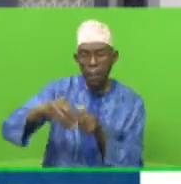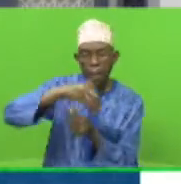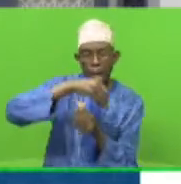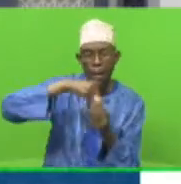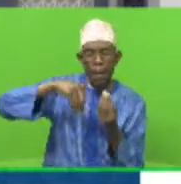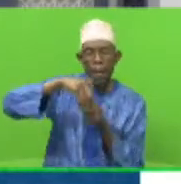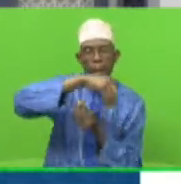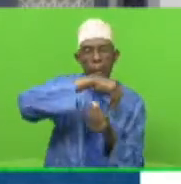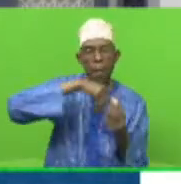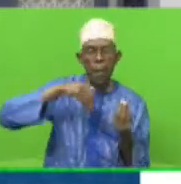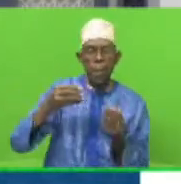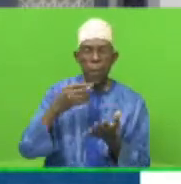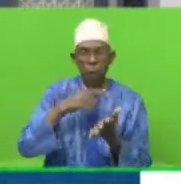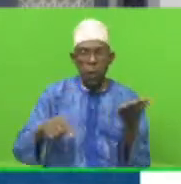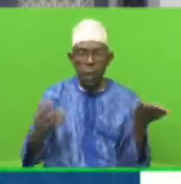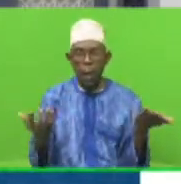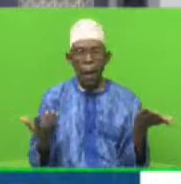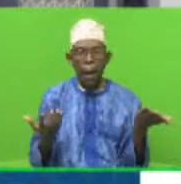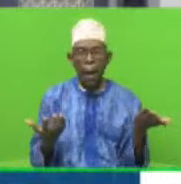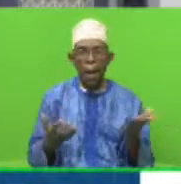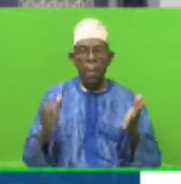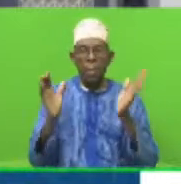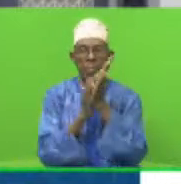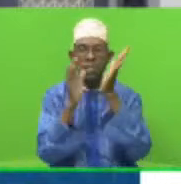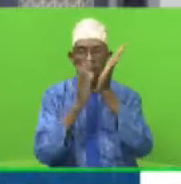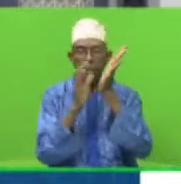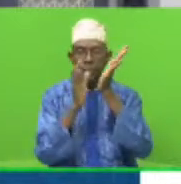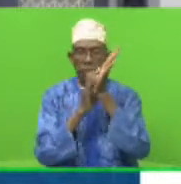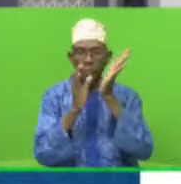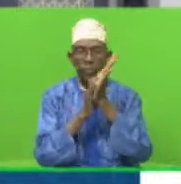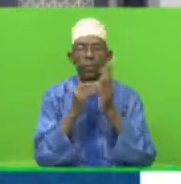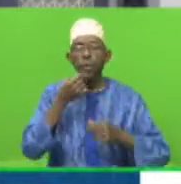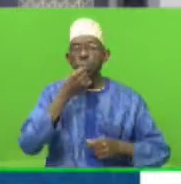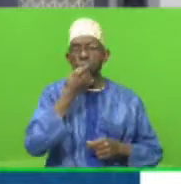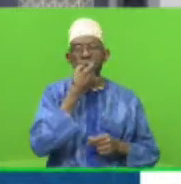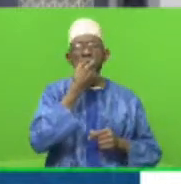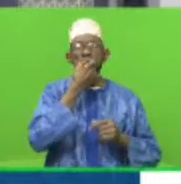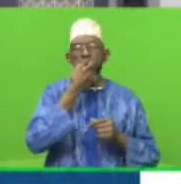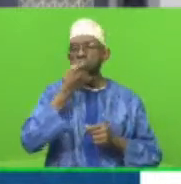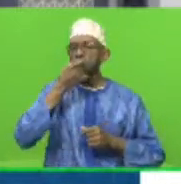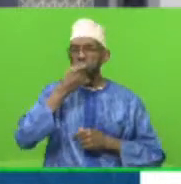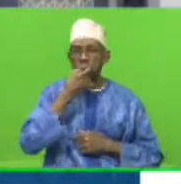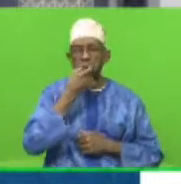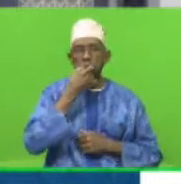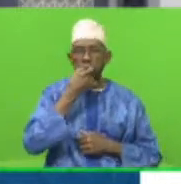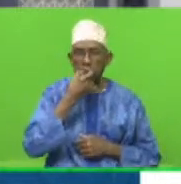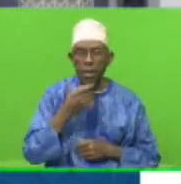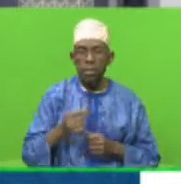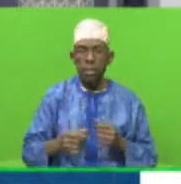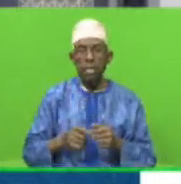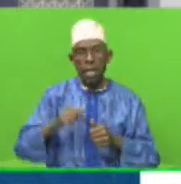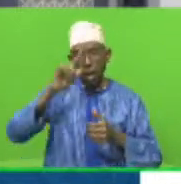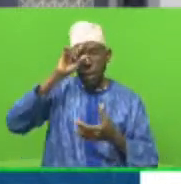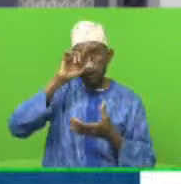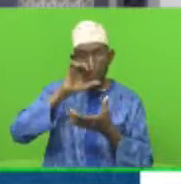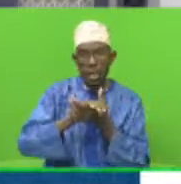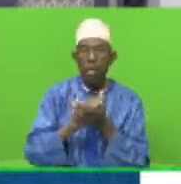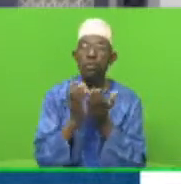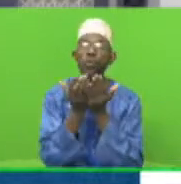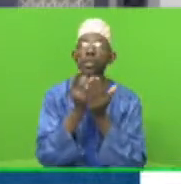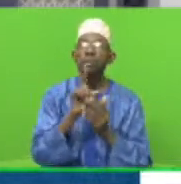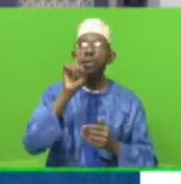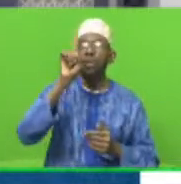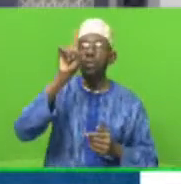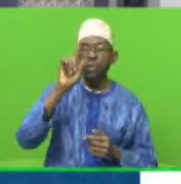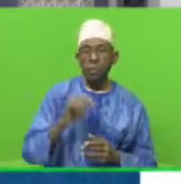it? Tasfiqun. They used to clap and whistle. This is how they believed that they were worshipping Allah